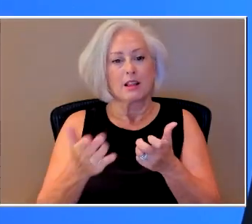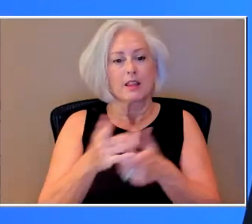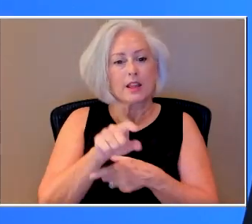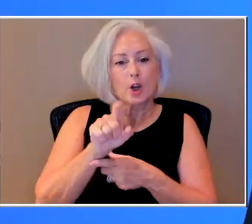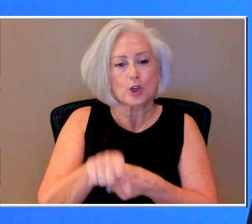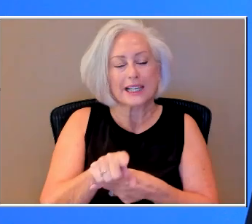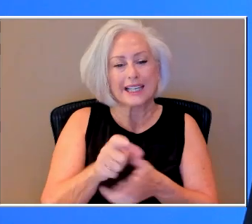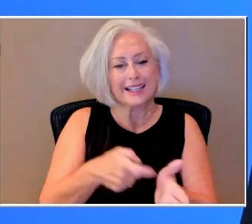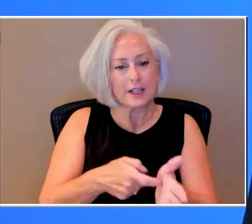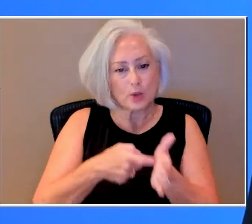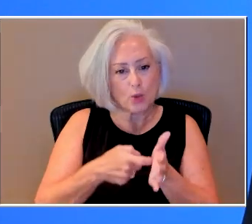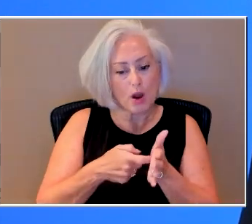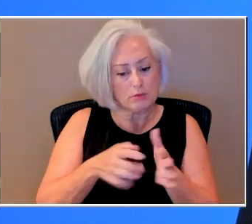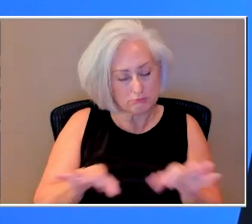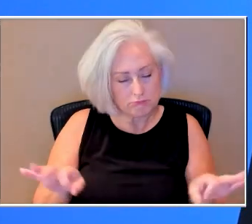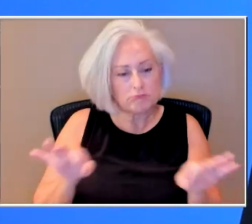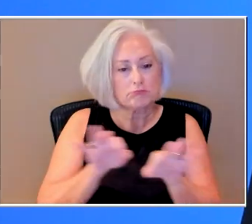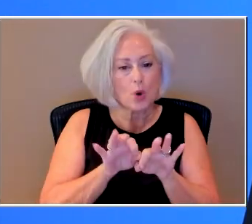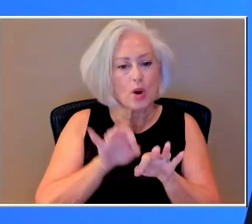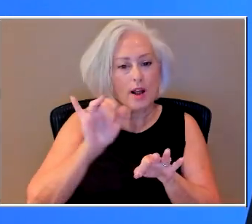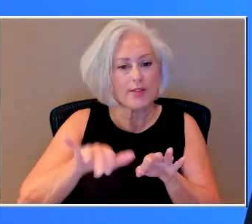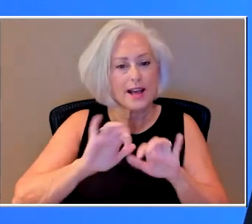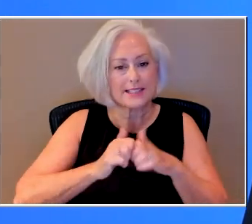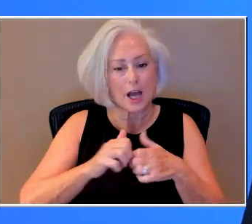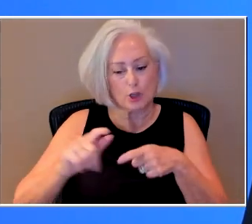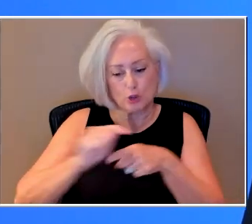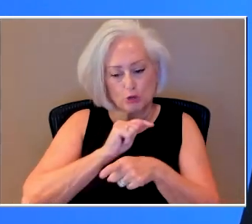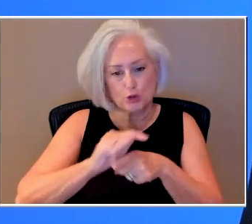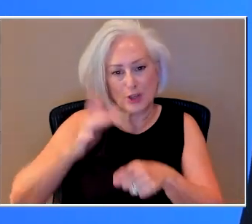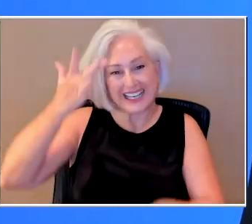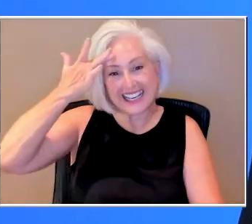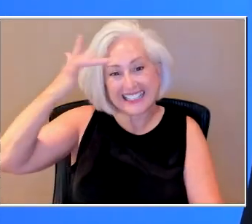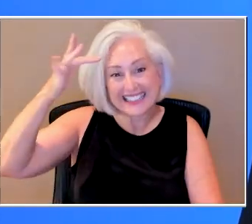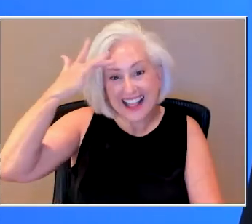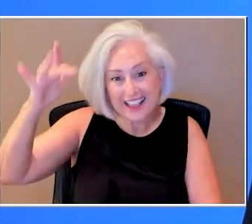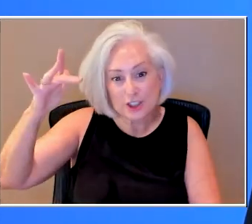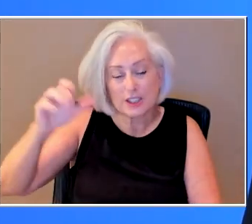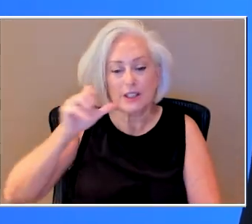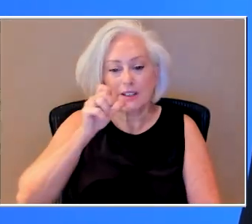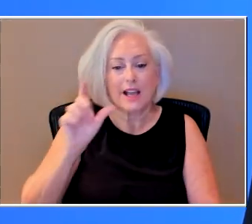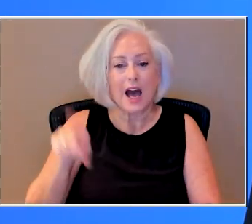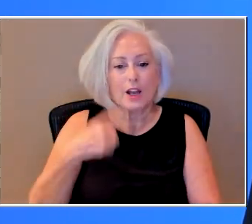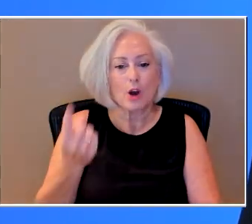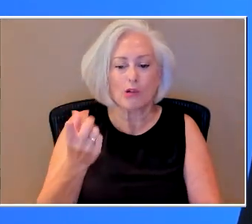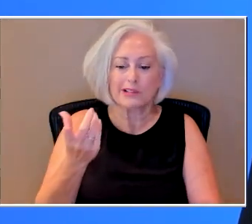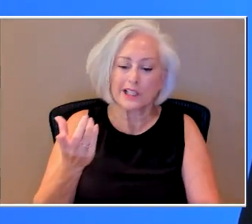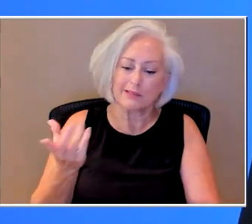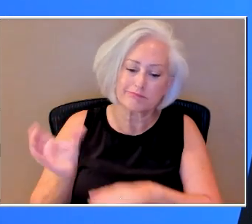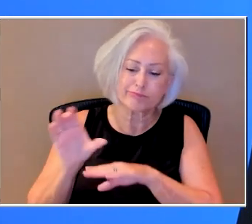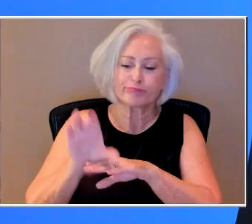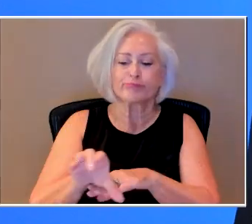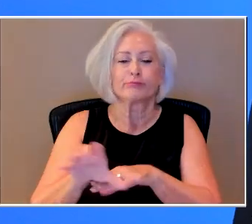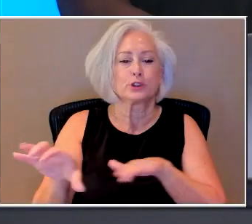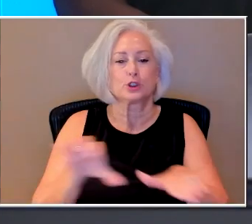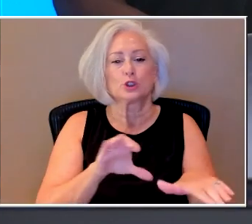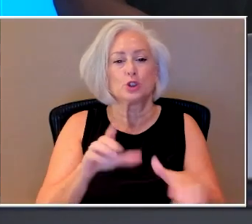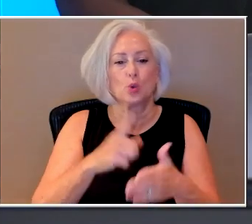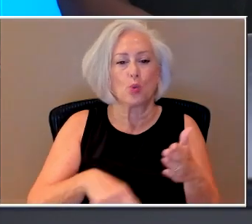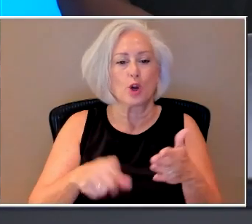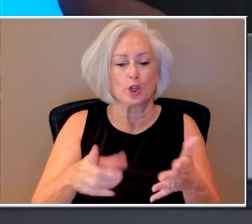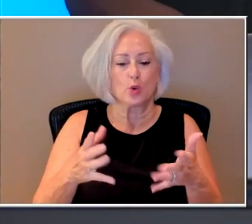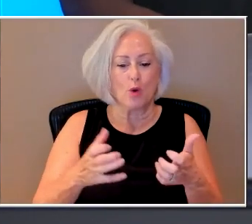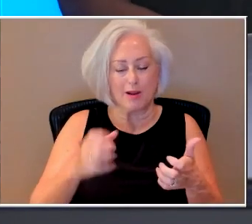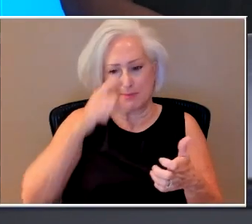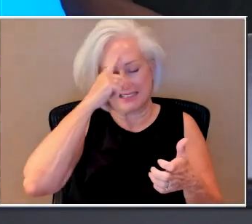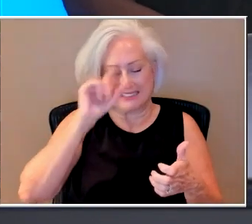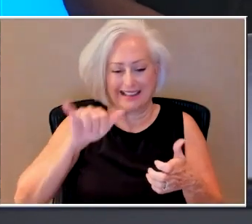important, and is how you train intelligently instead of just making people do what you want to do just because that's what you had planned that day. We saw some of the video of